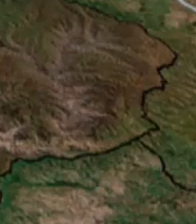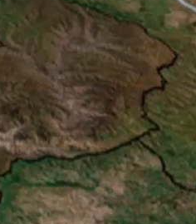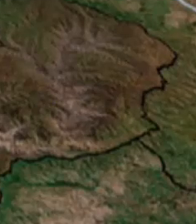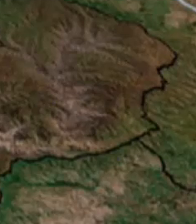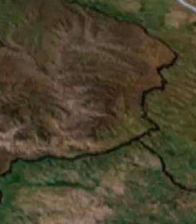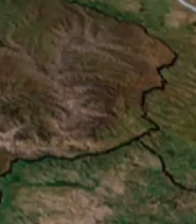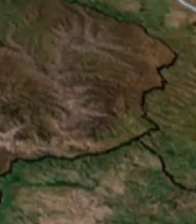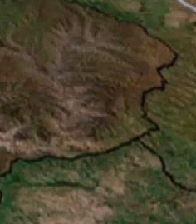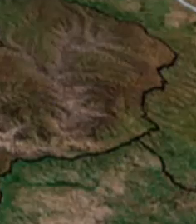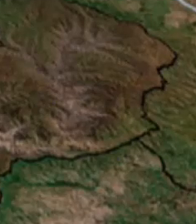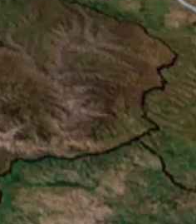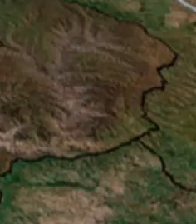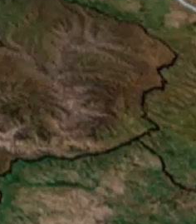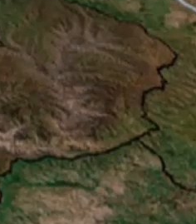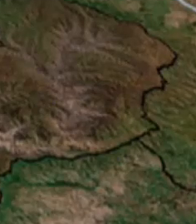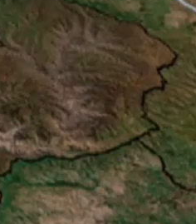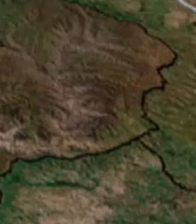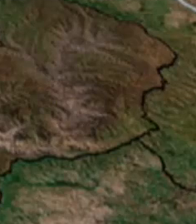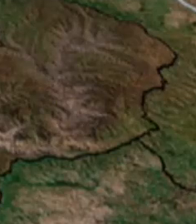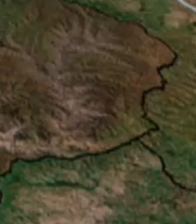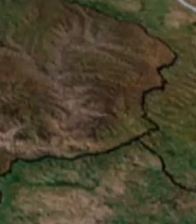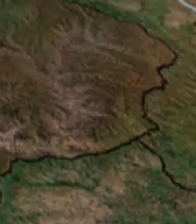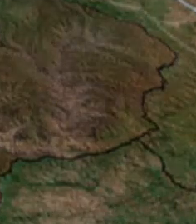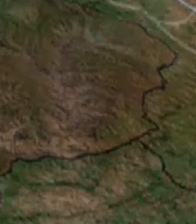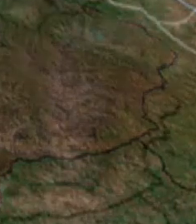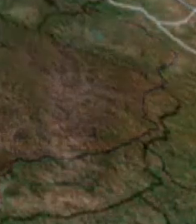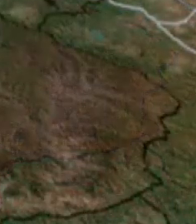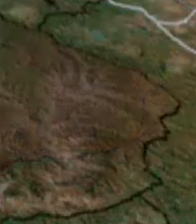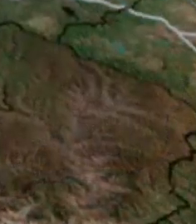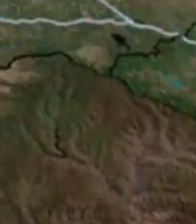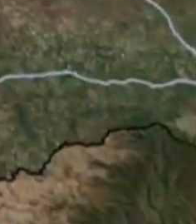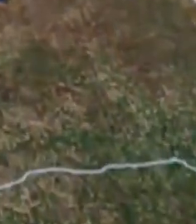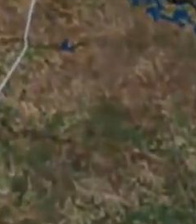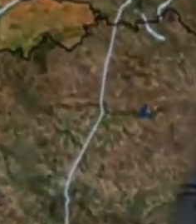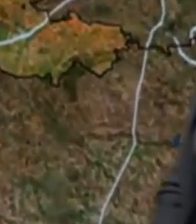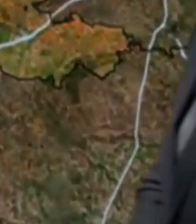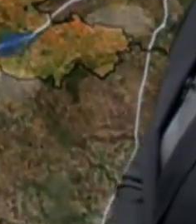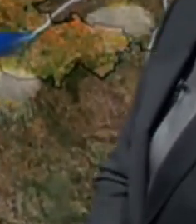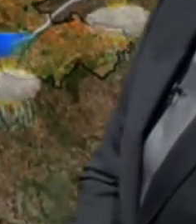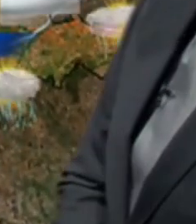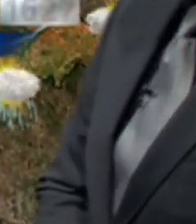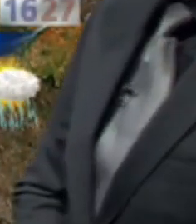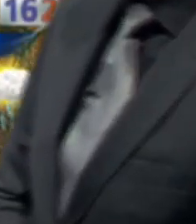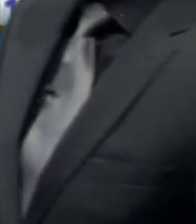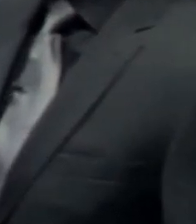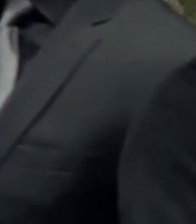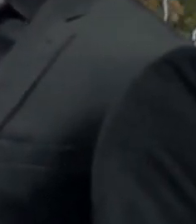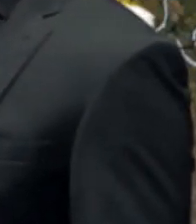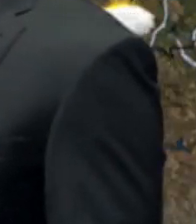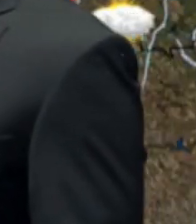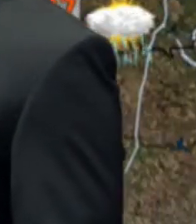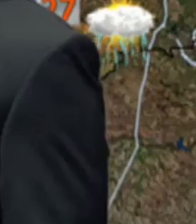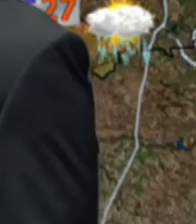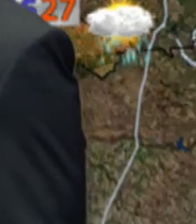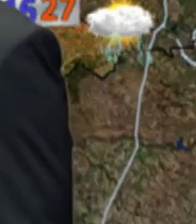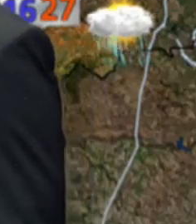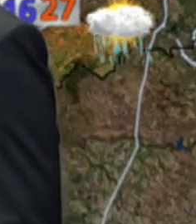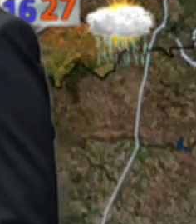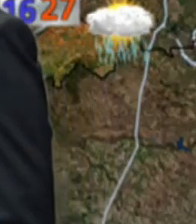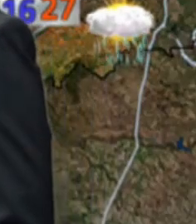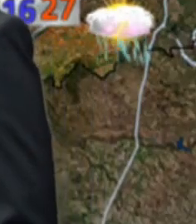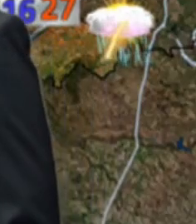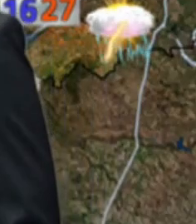ho tla tshetse fela hitikanetseng Wepener tla qale fela ho 12 ho fitla fela ho 30 ka fela re shebile ka Vryheid